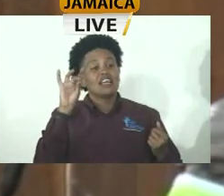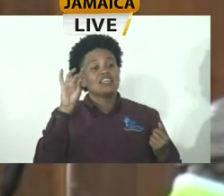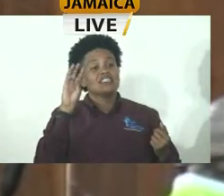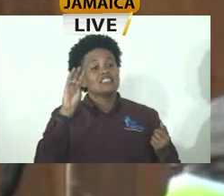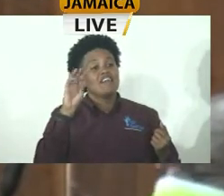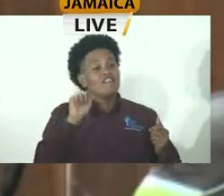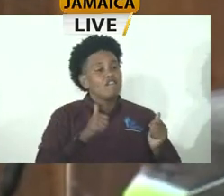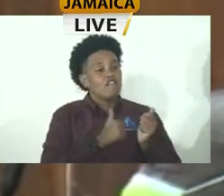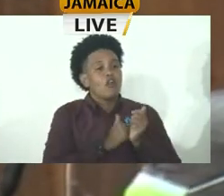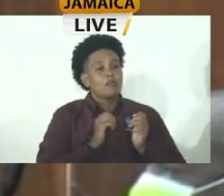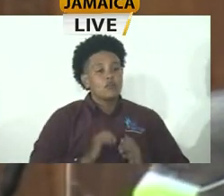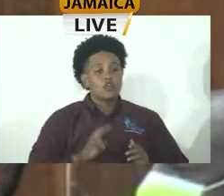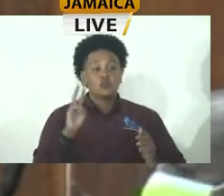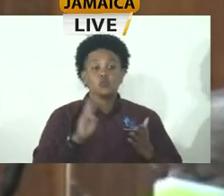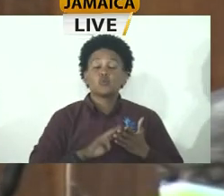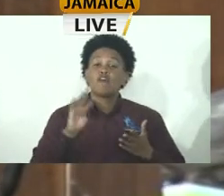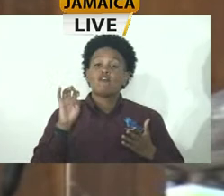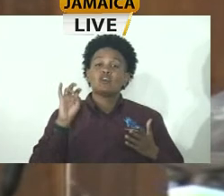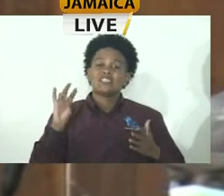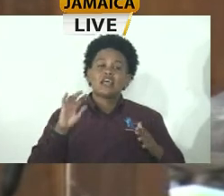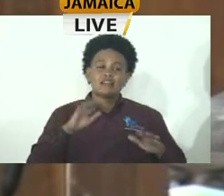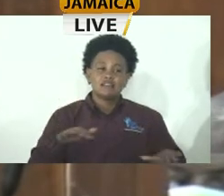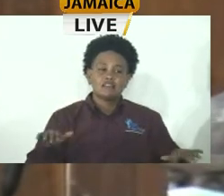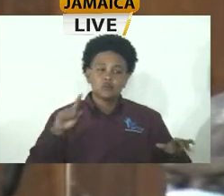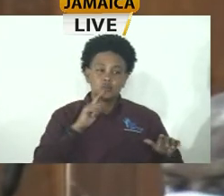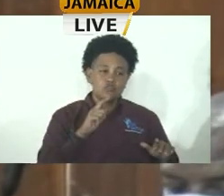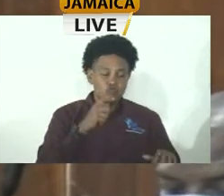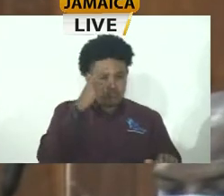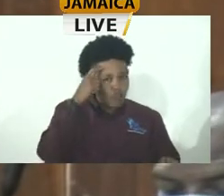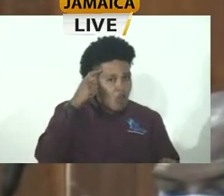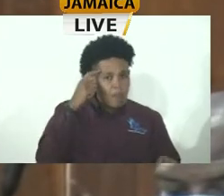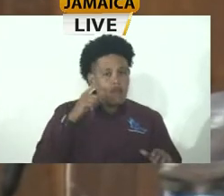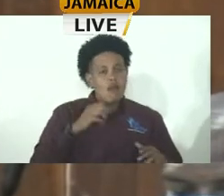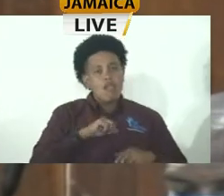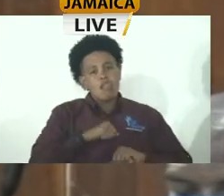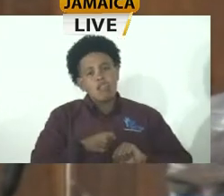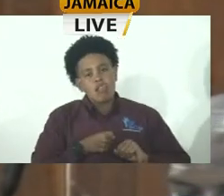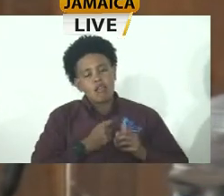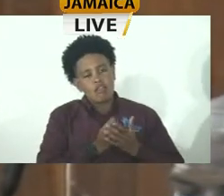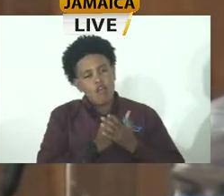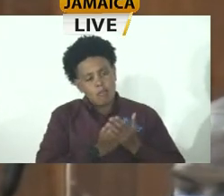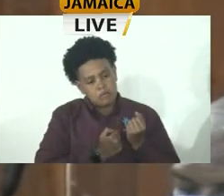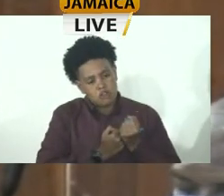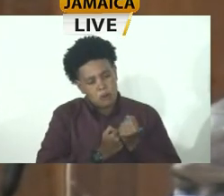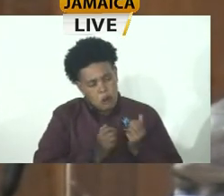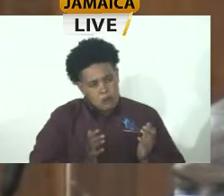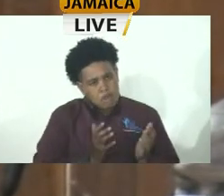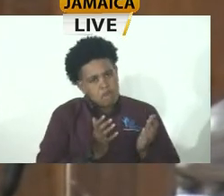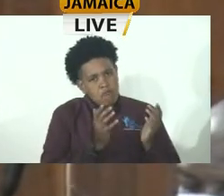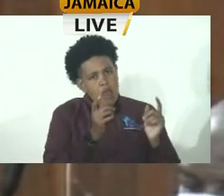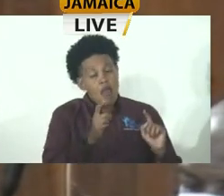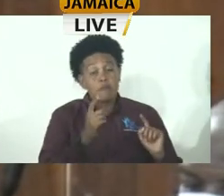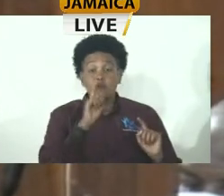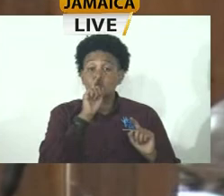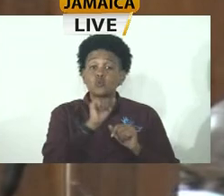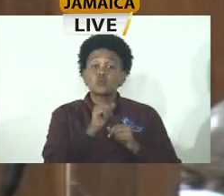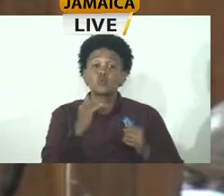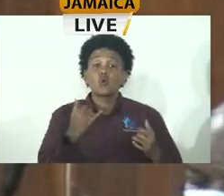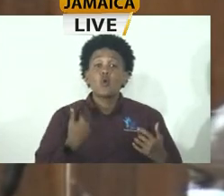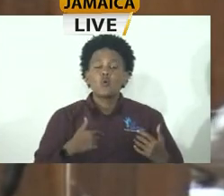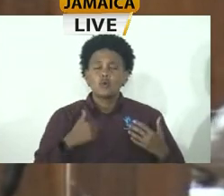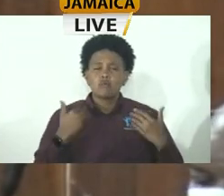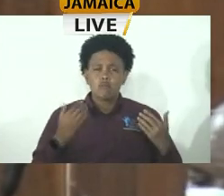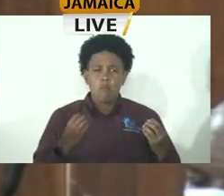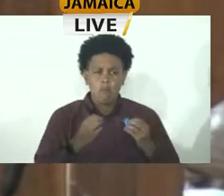trauma and grief therapy support madam speaker the truth is that we are now moving even